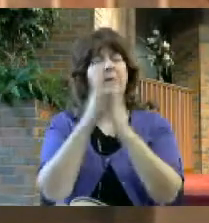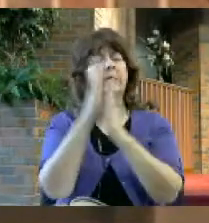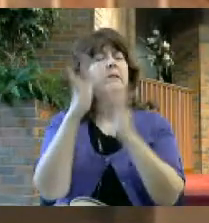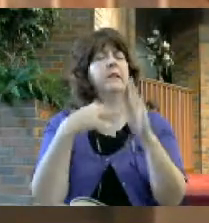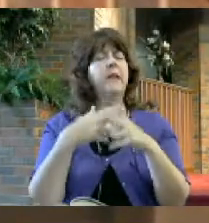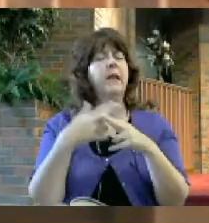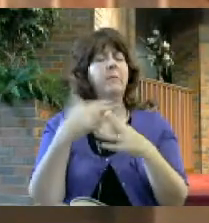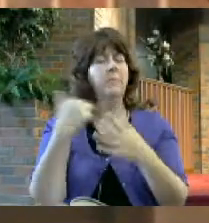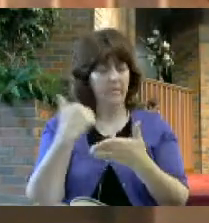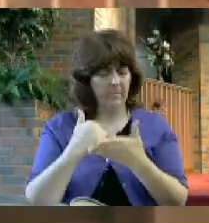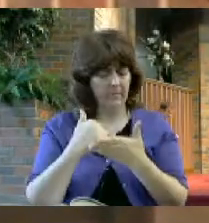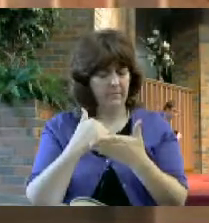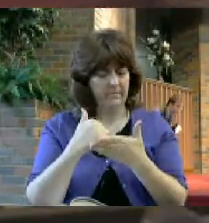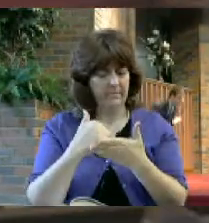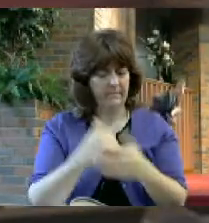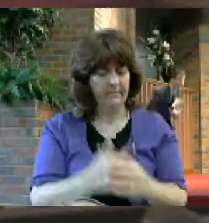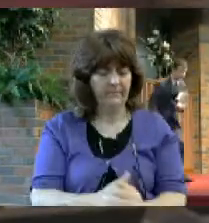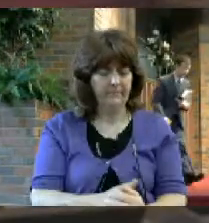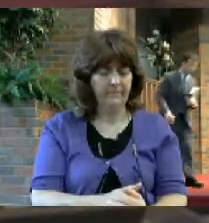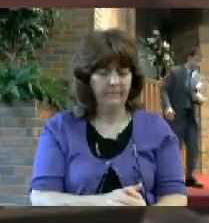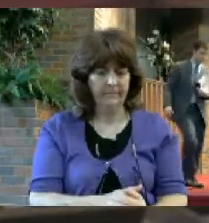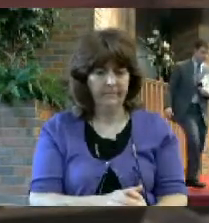Amen.